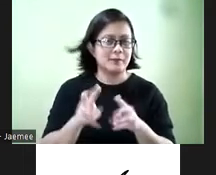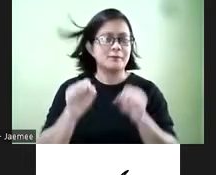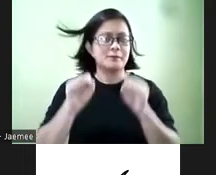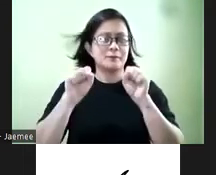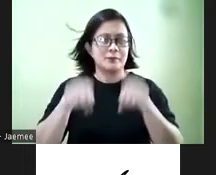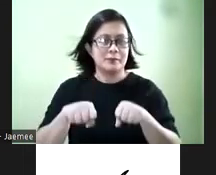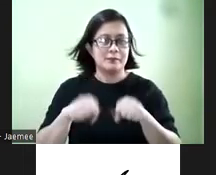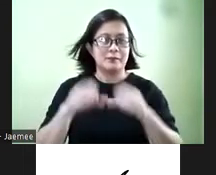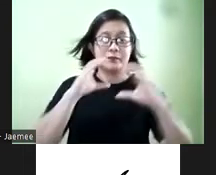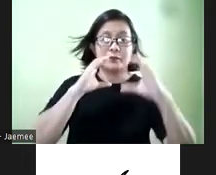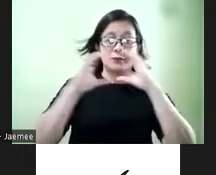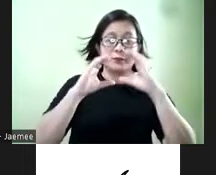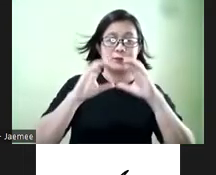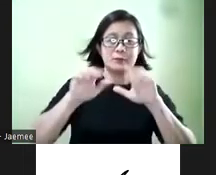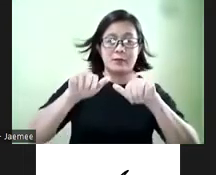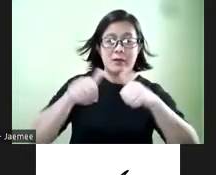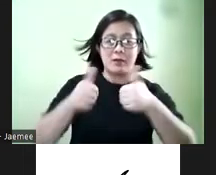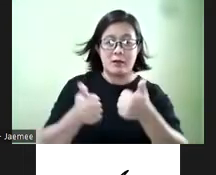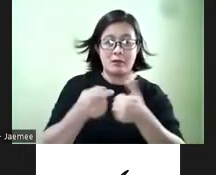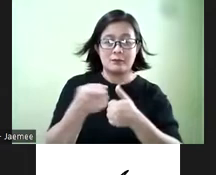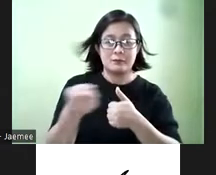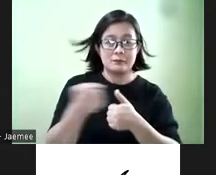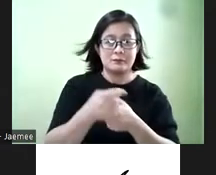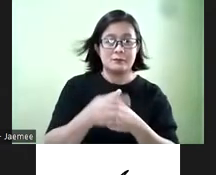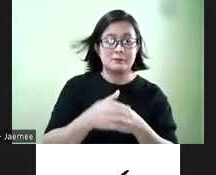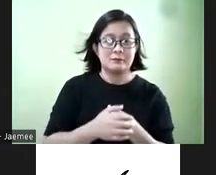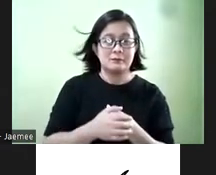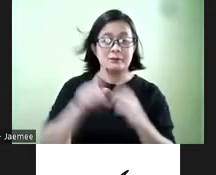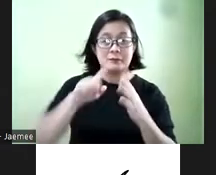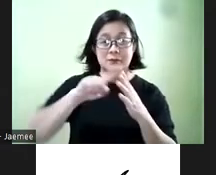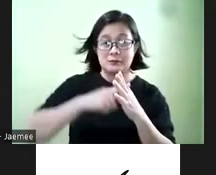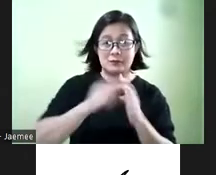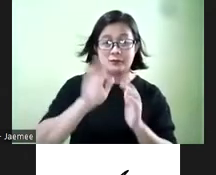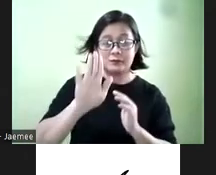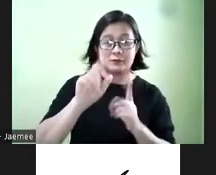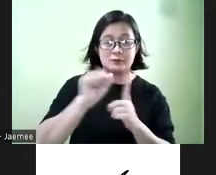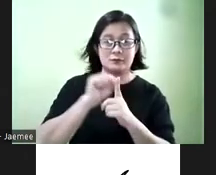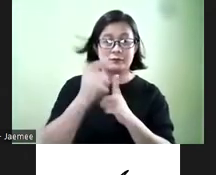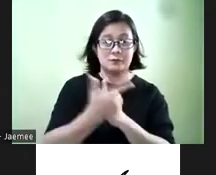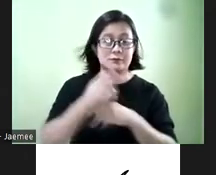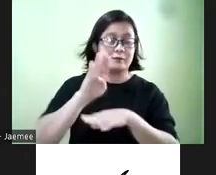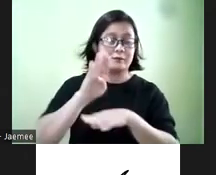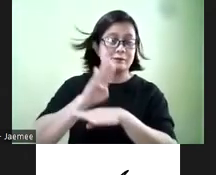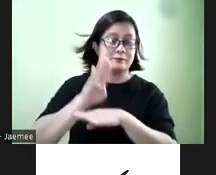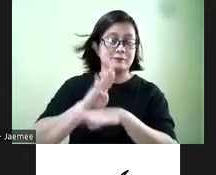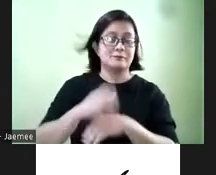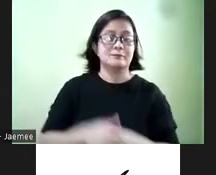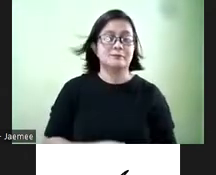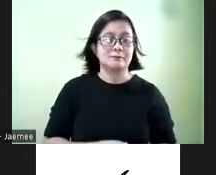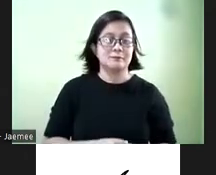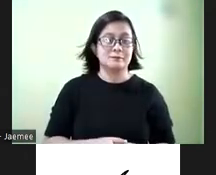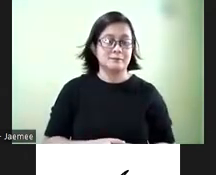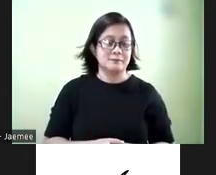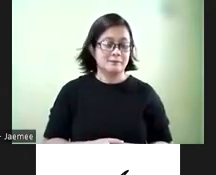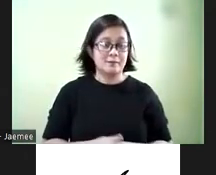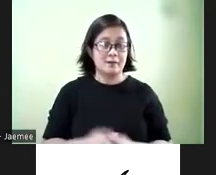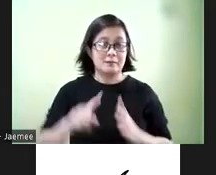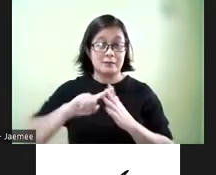like communicate how to really start to set up your own social enterprise. So let me begin by sharing